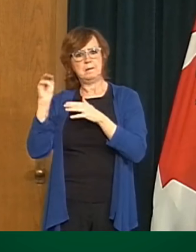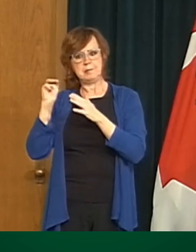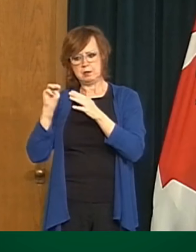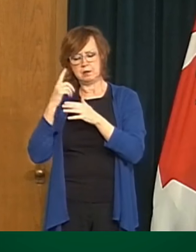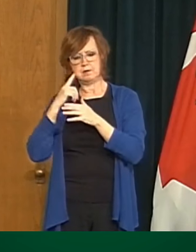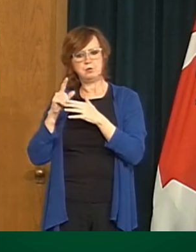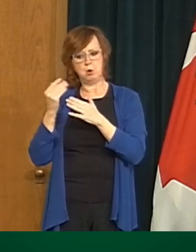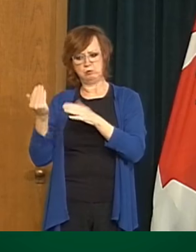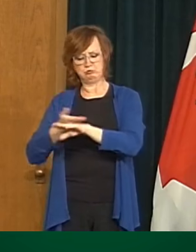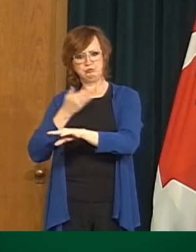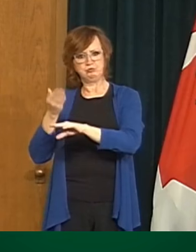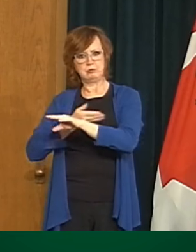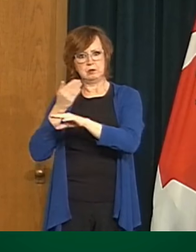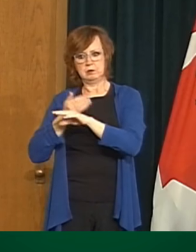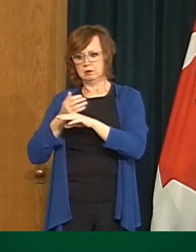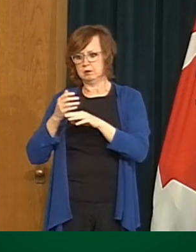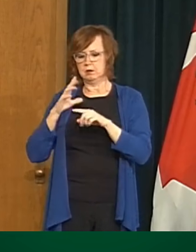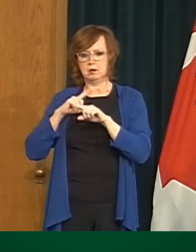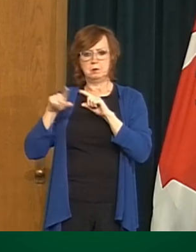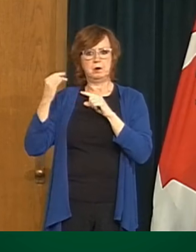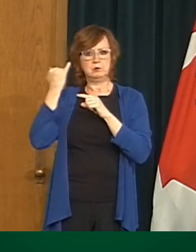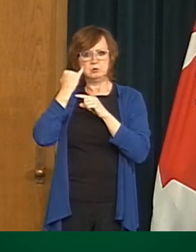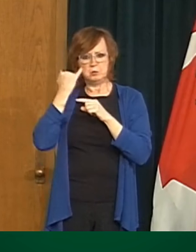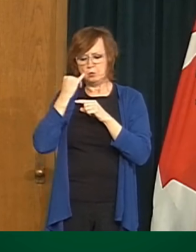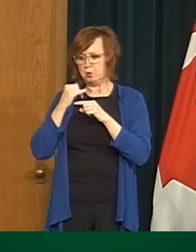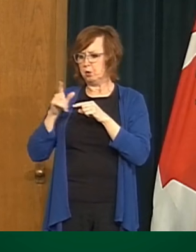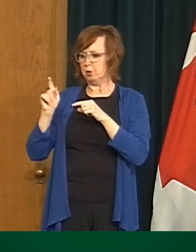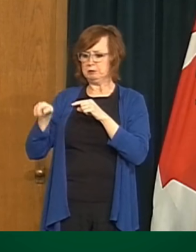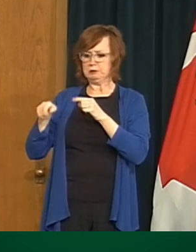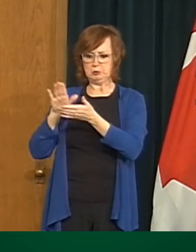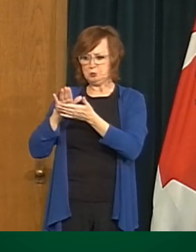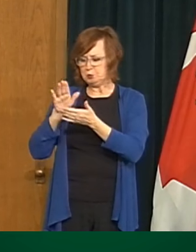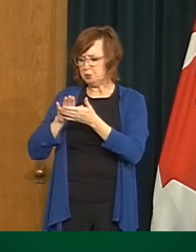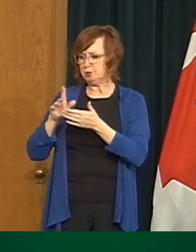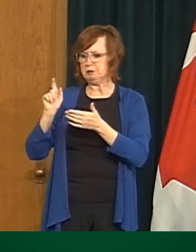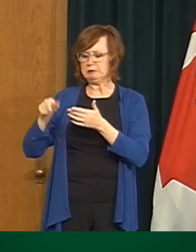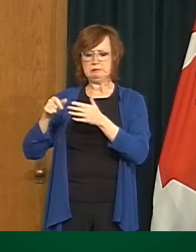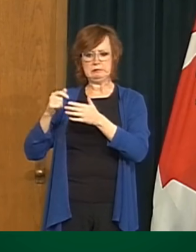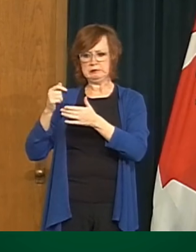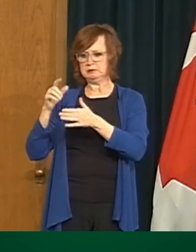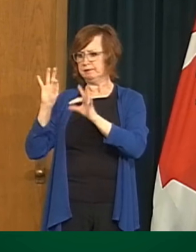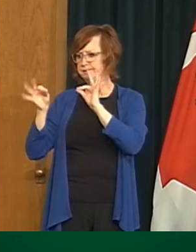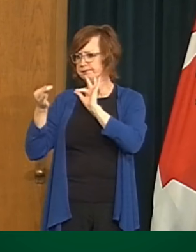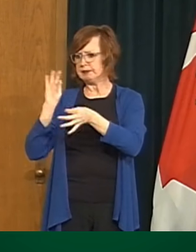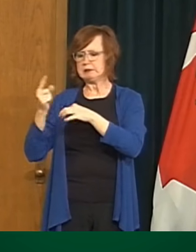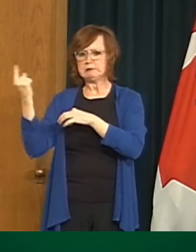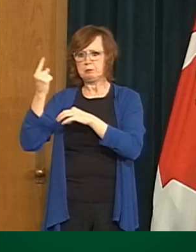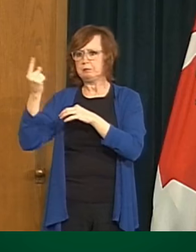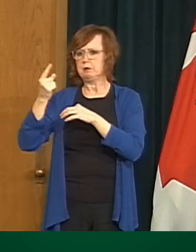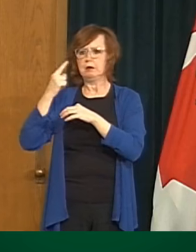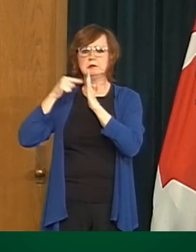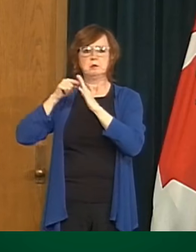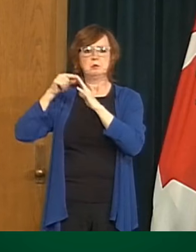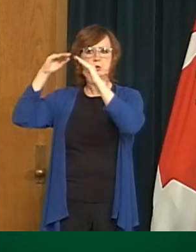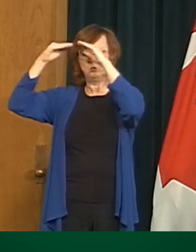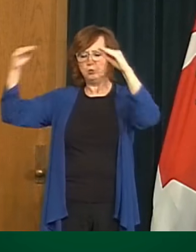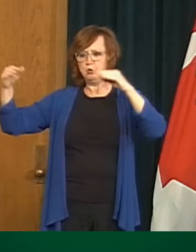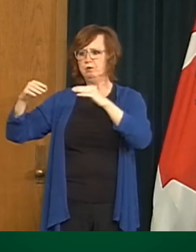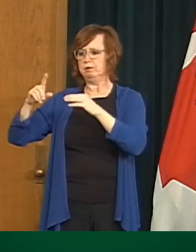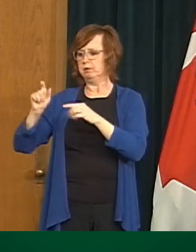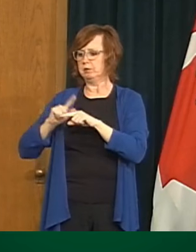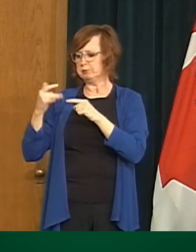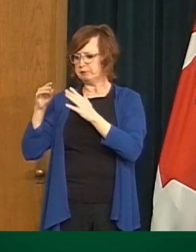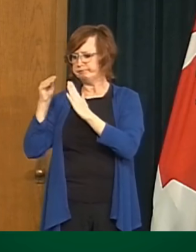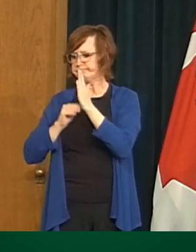to reduce the deferred maintenance on provincial and third-party assets. This includes renewal